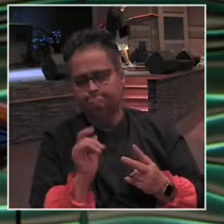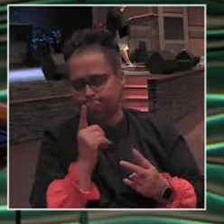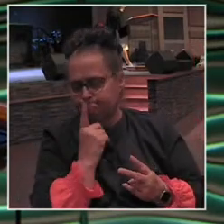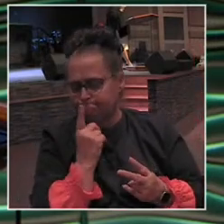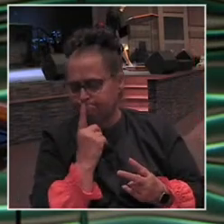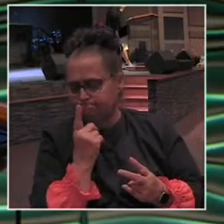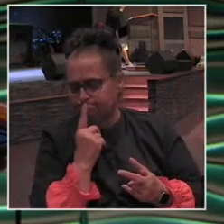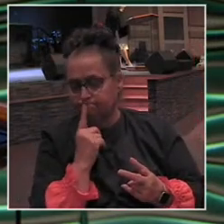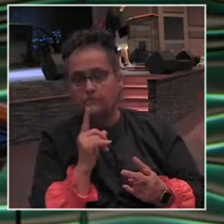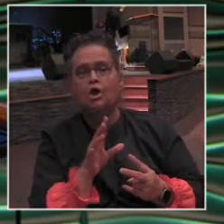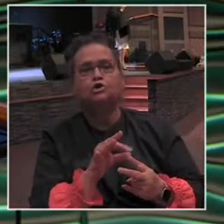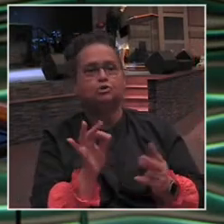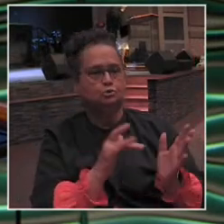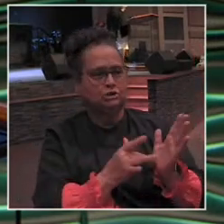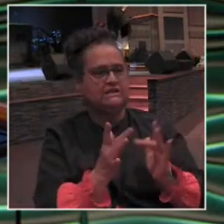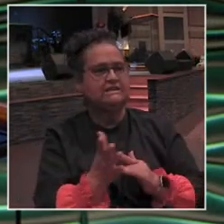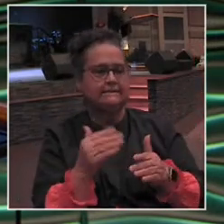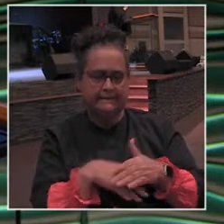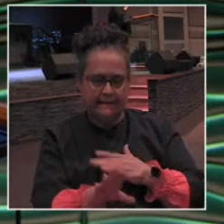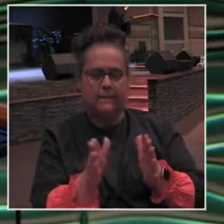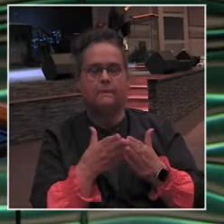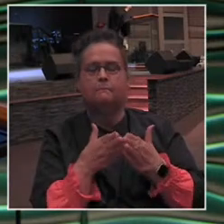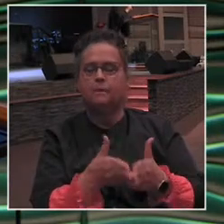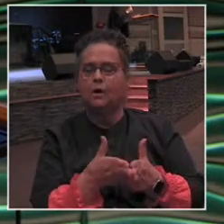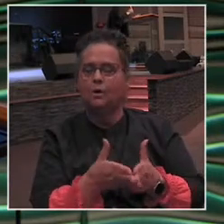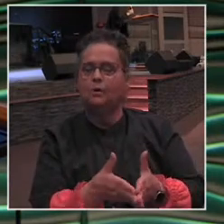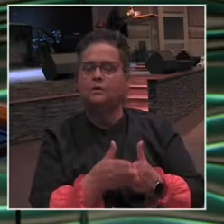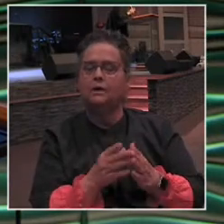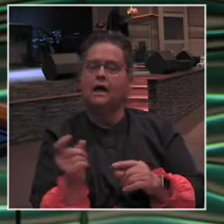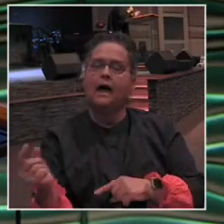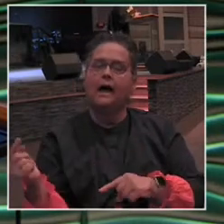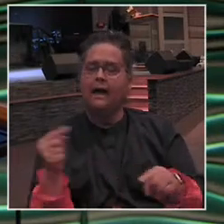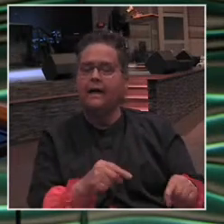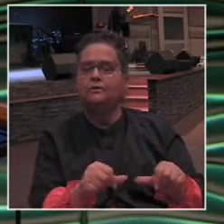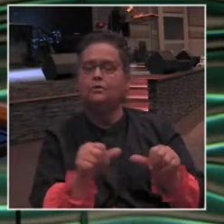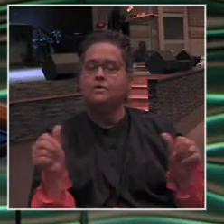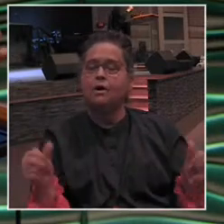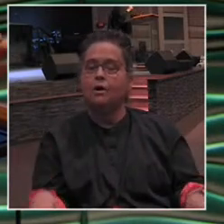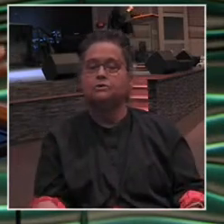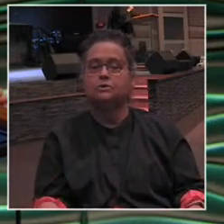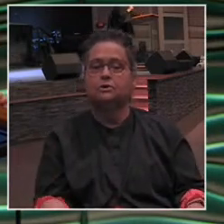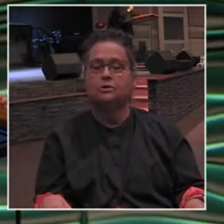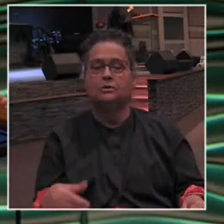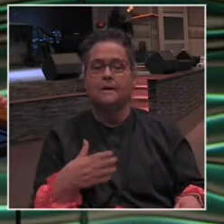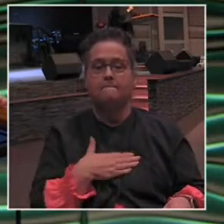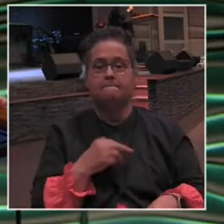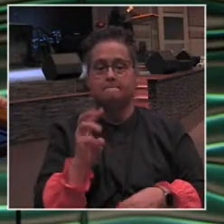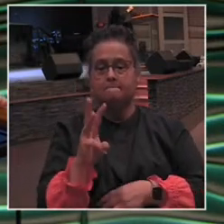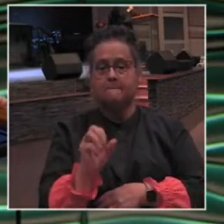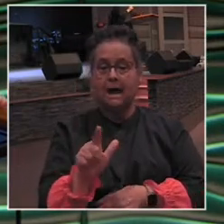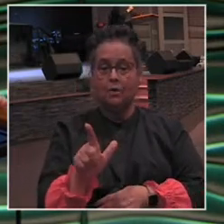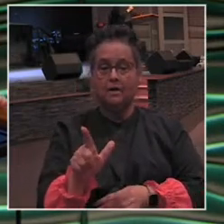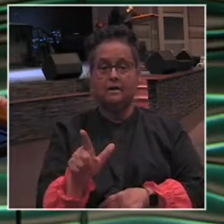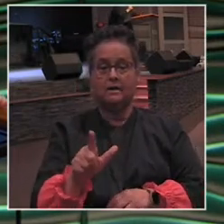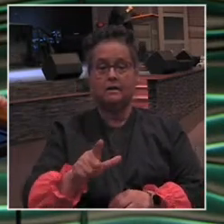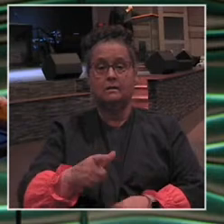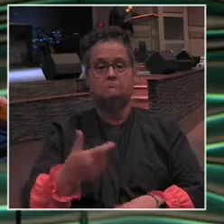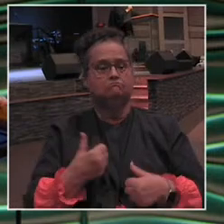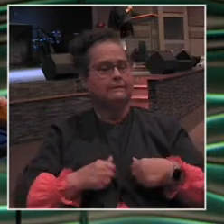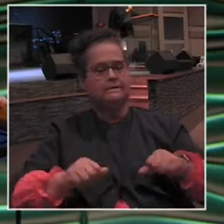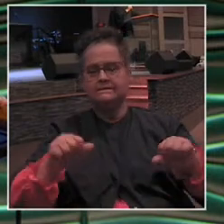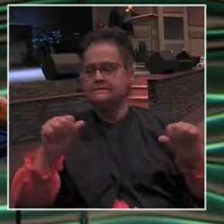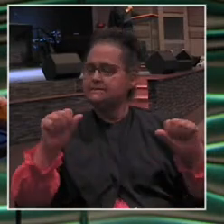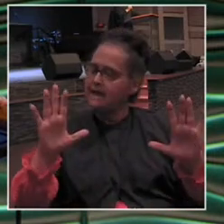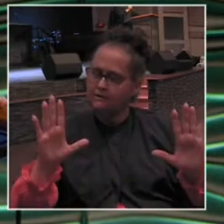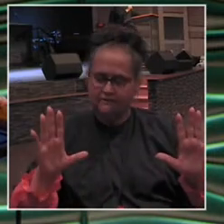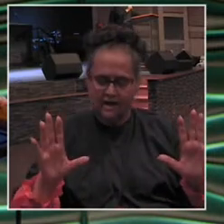I had to choose Jesus, and I had to get in the boat. I had to come to an altar, put my will on it, sacrifice it,